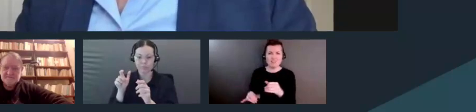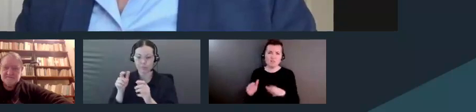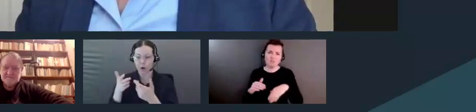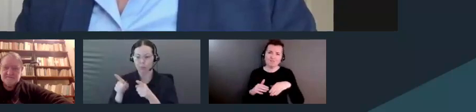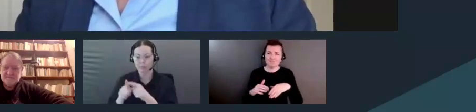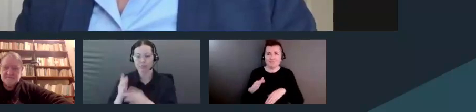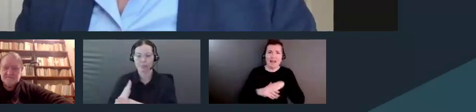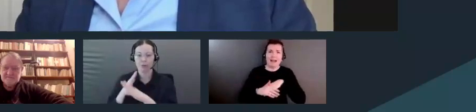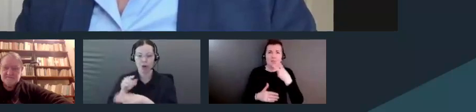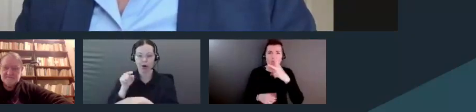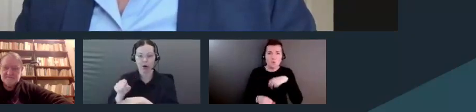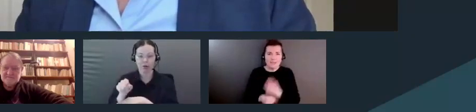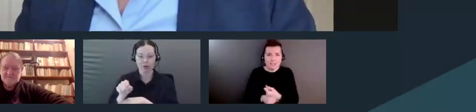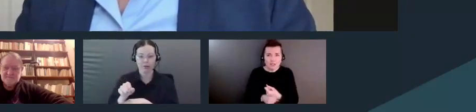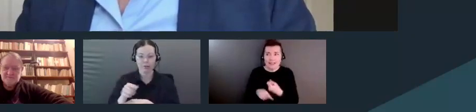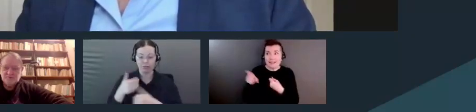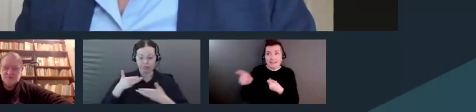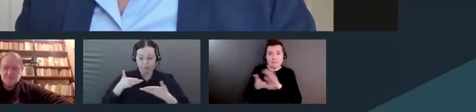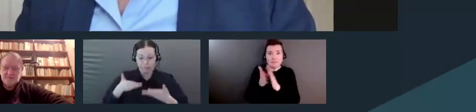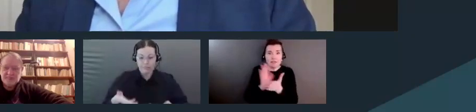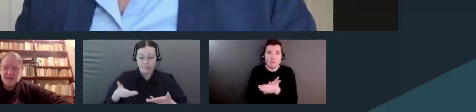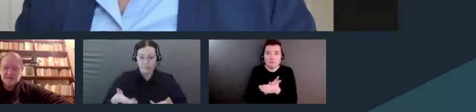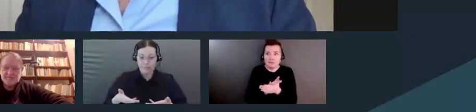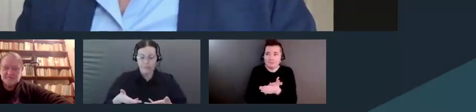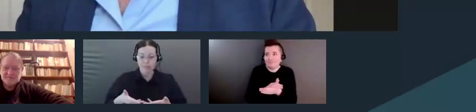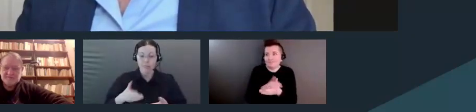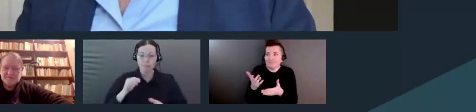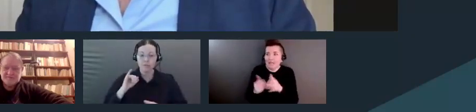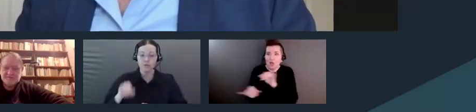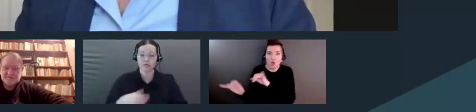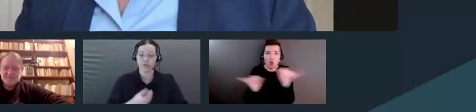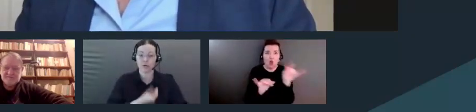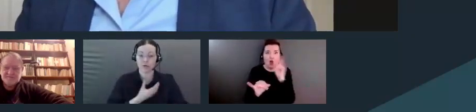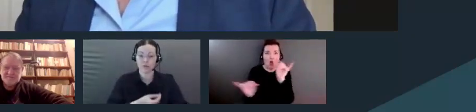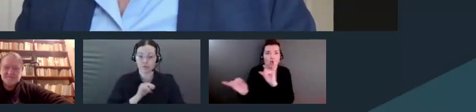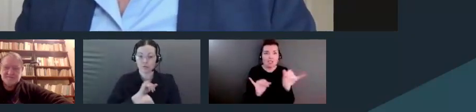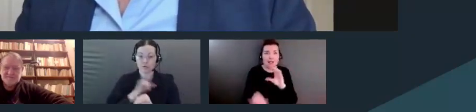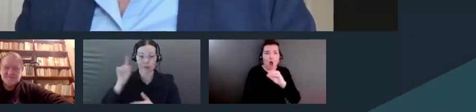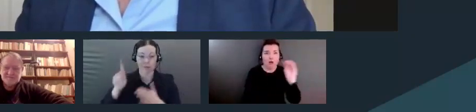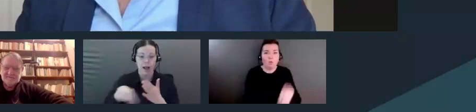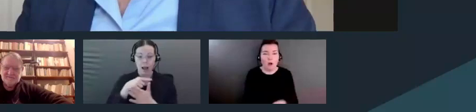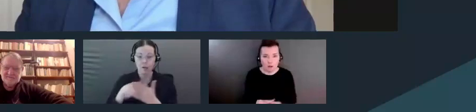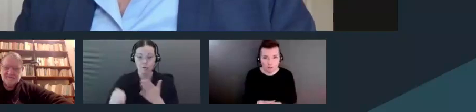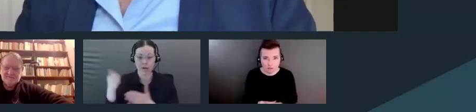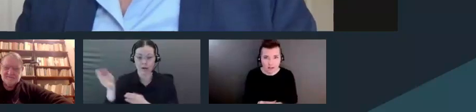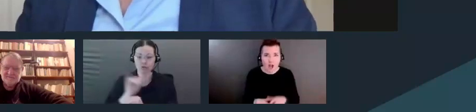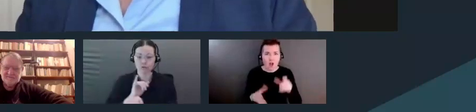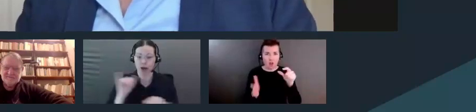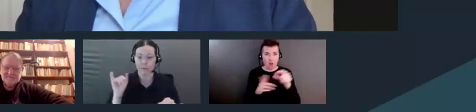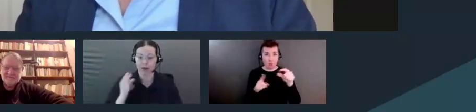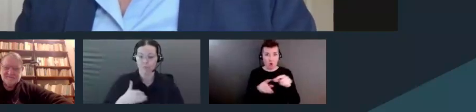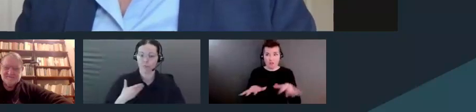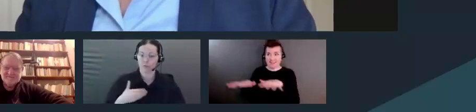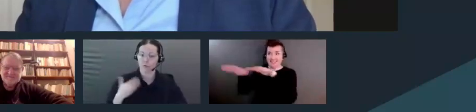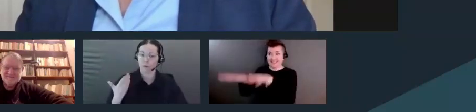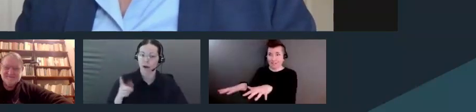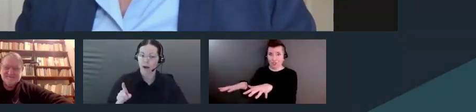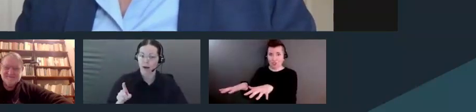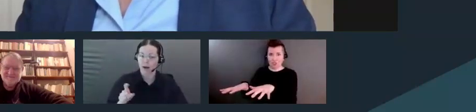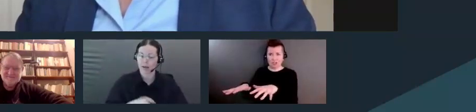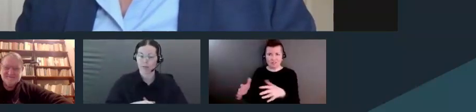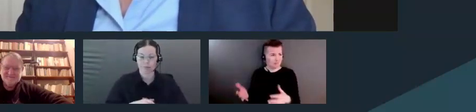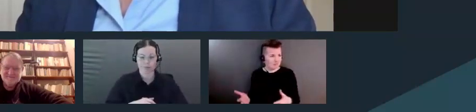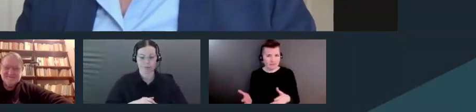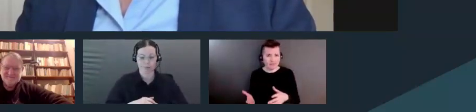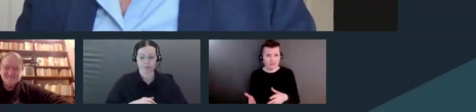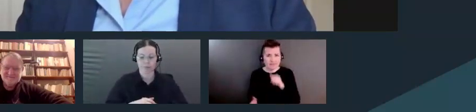Ottawa. Settler, which gets a lot, would almost be a compliment because almost no white people actually settle for any long term